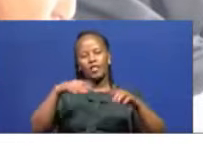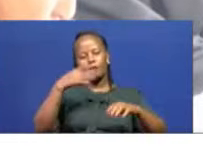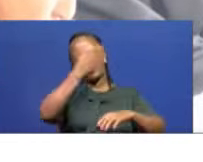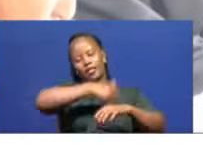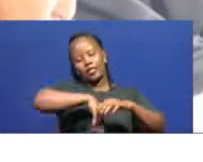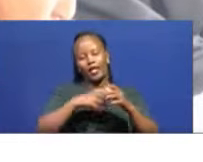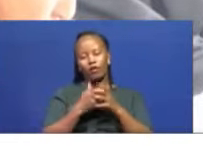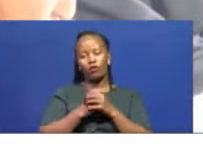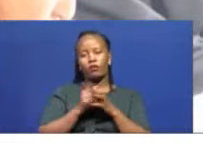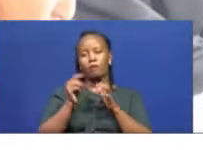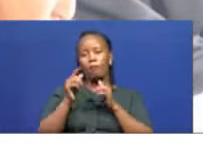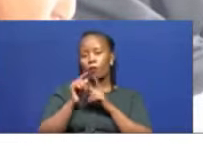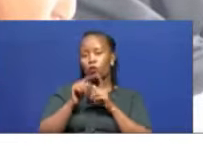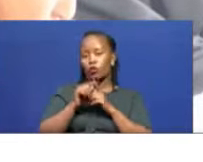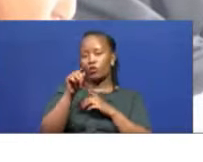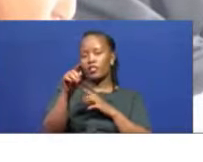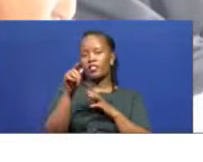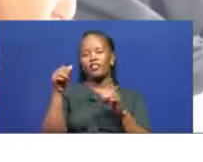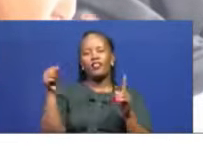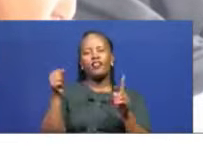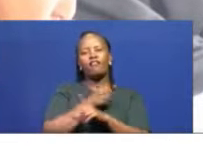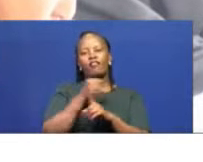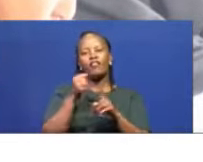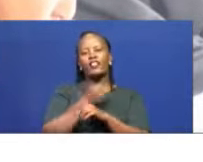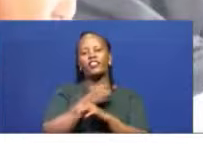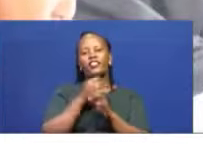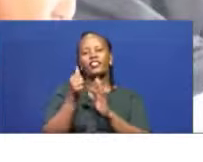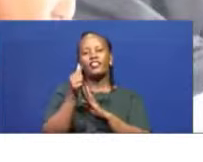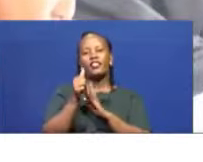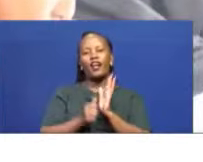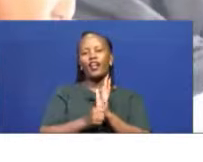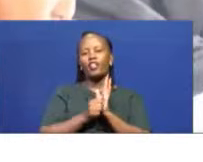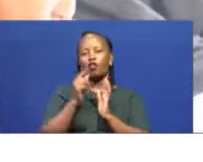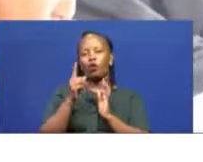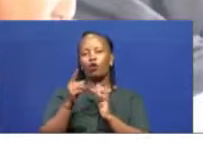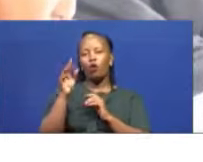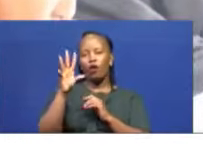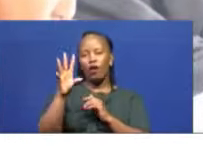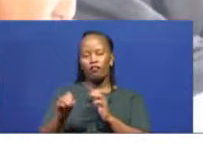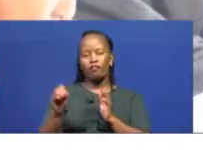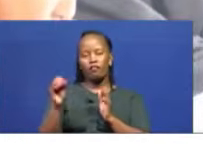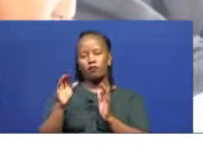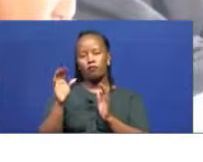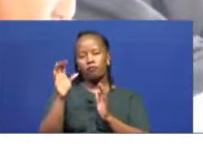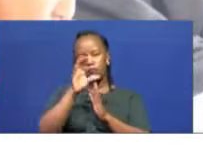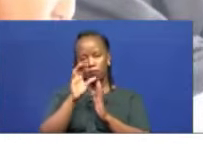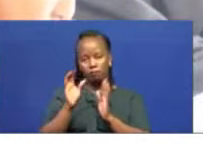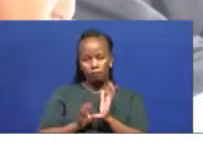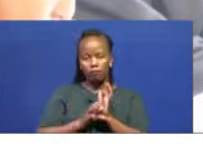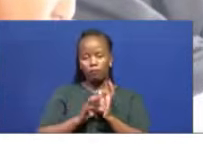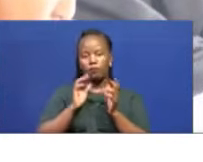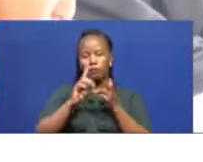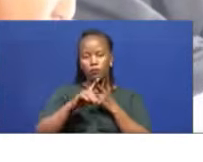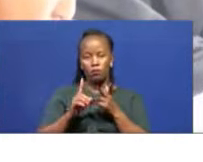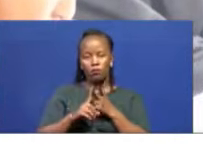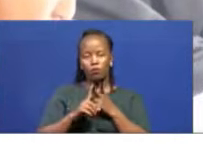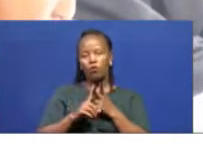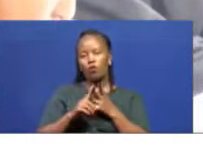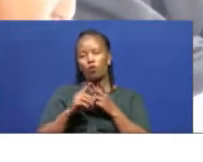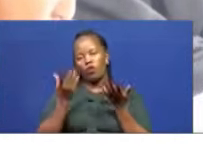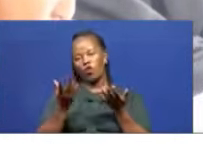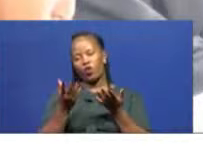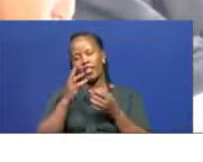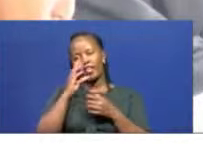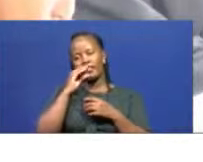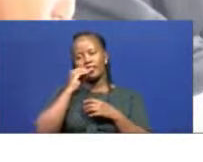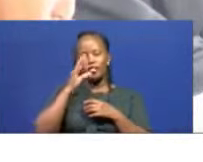submitted violated Articles 47, 50, and 150 of the Constitution, and that neither the Speaker